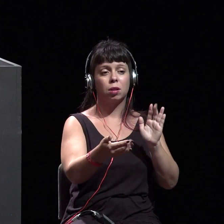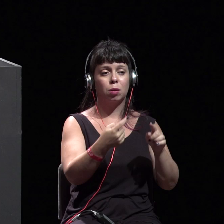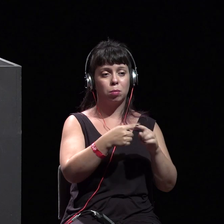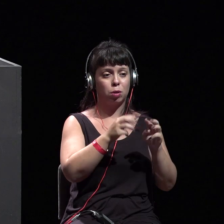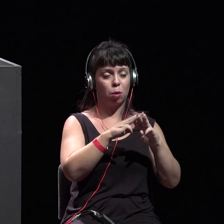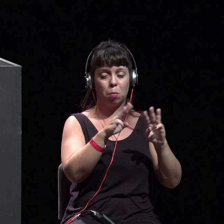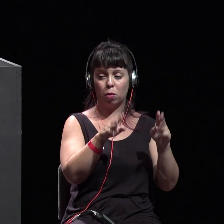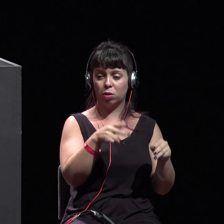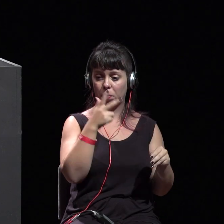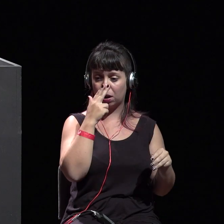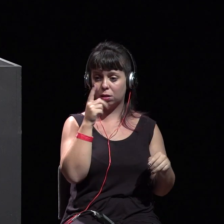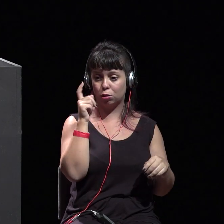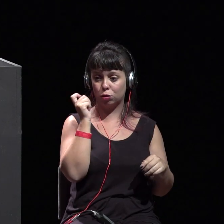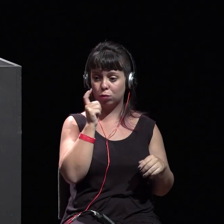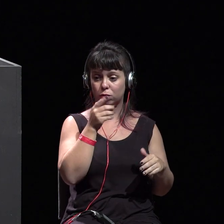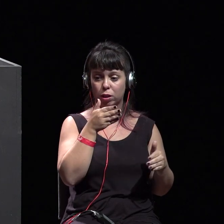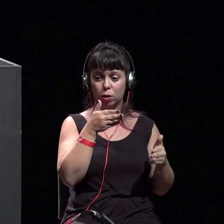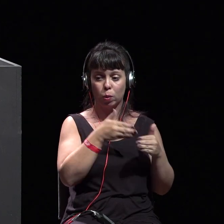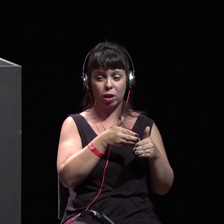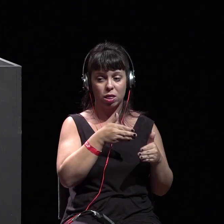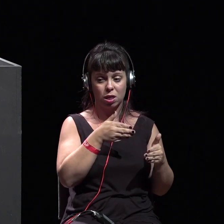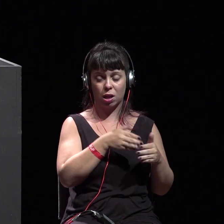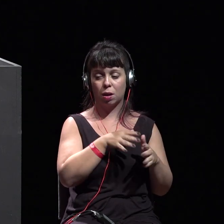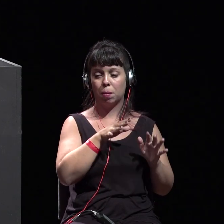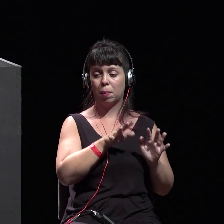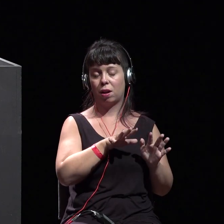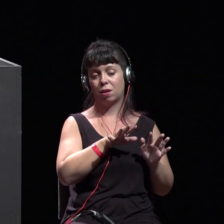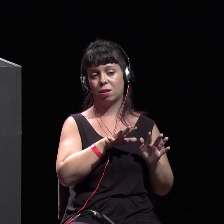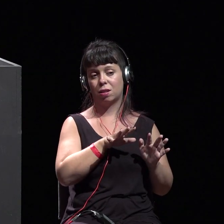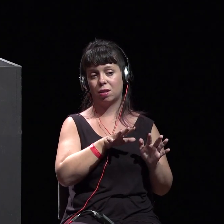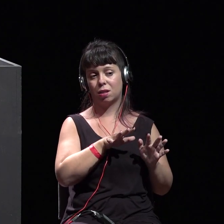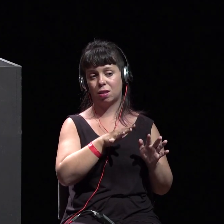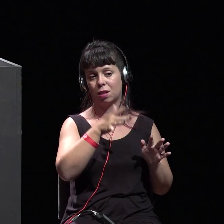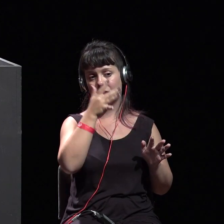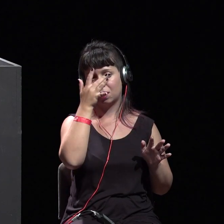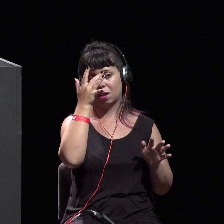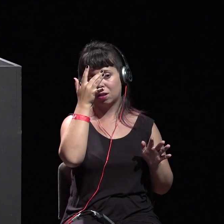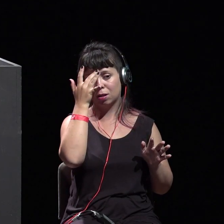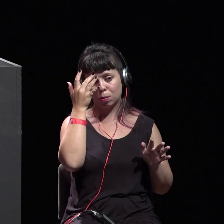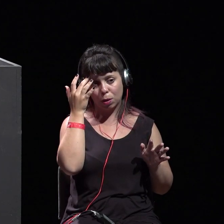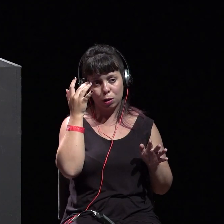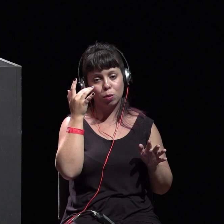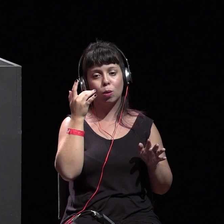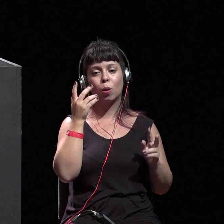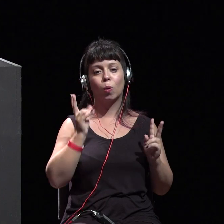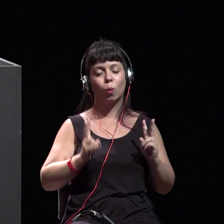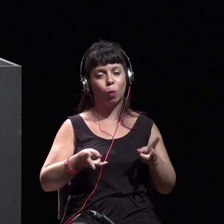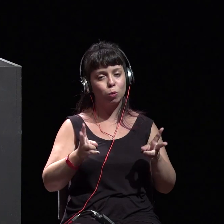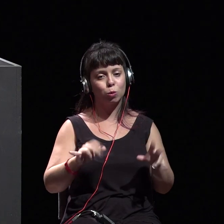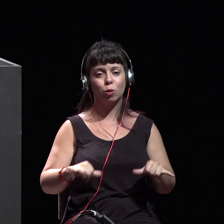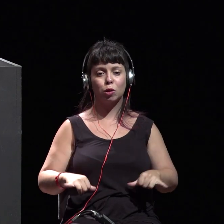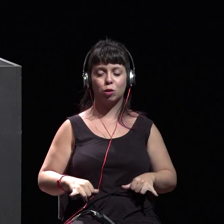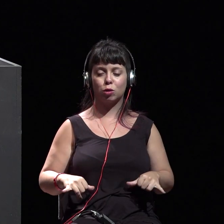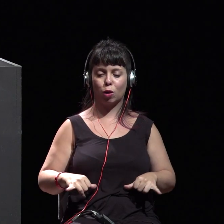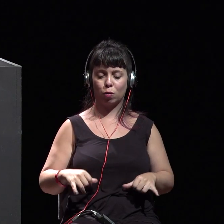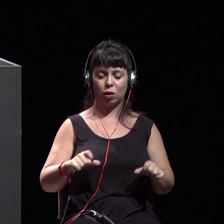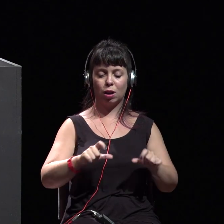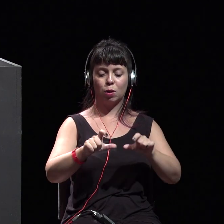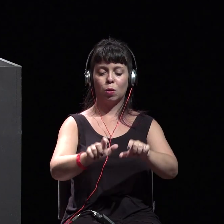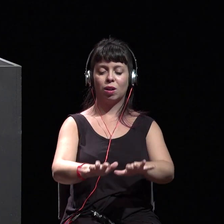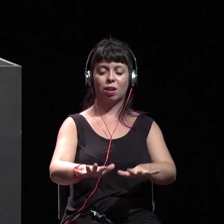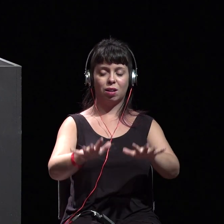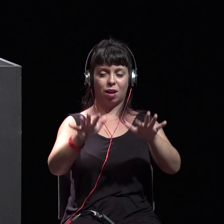stop our people from being tear gassed. So what is our next move? Here, the No New Jails campaign offers great insight into where to go